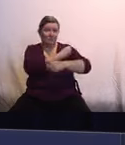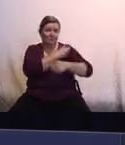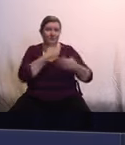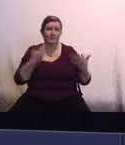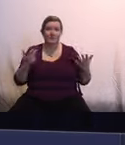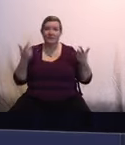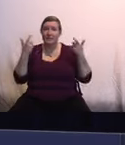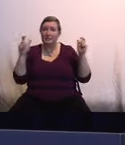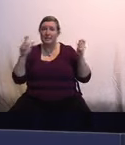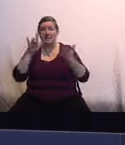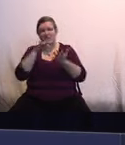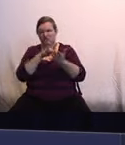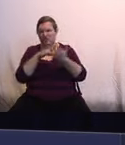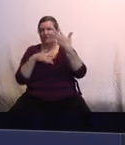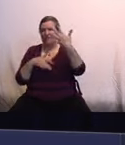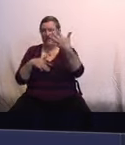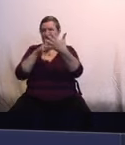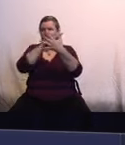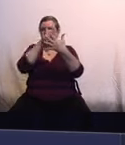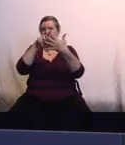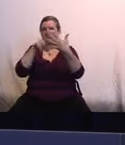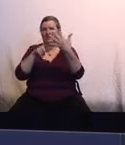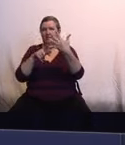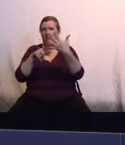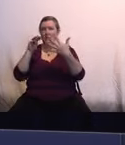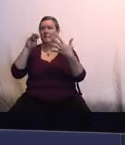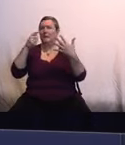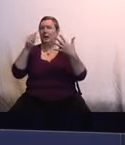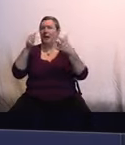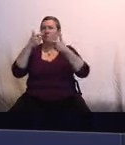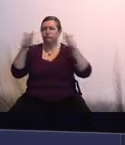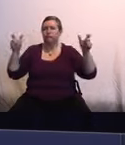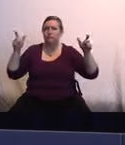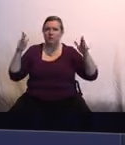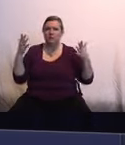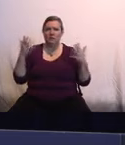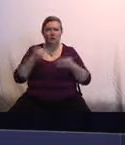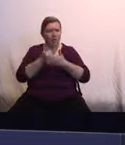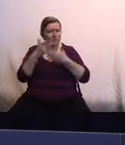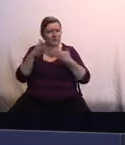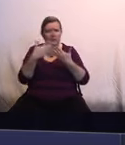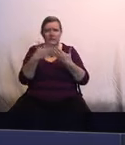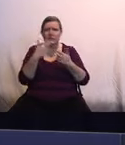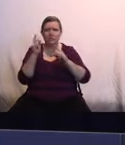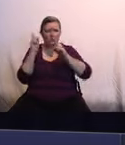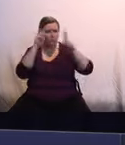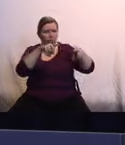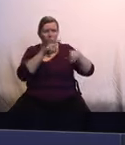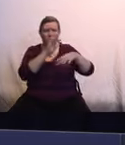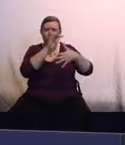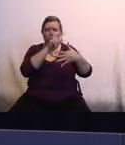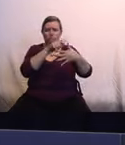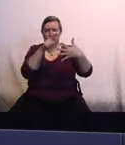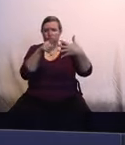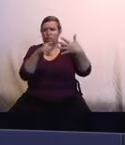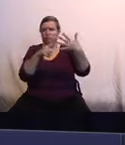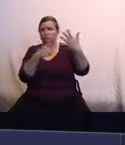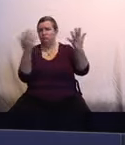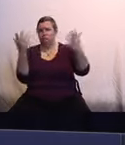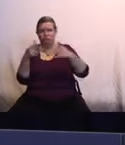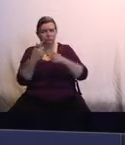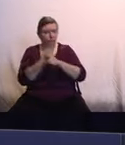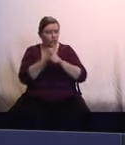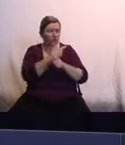total number of mega sites that provide increased access to COVID-19 vaccines and booster doses. 3